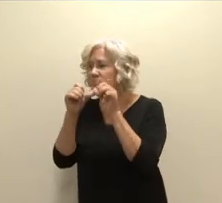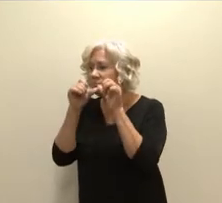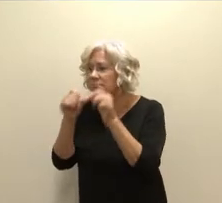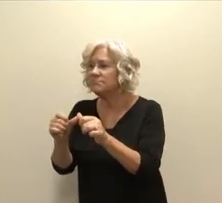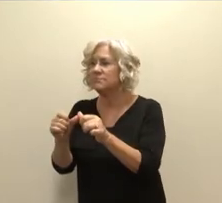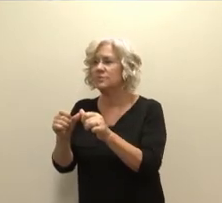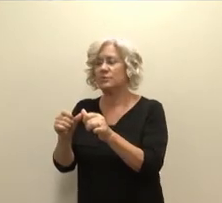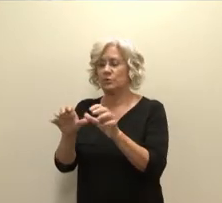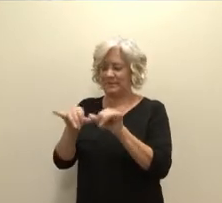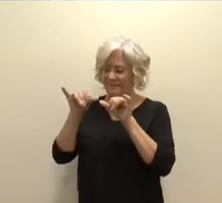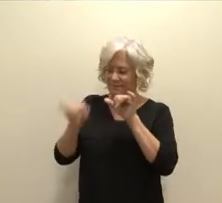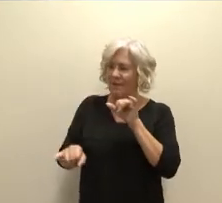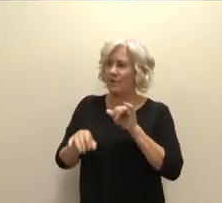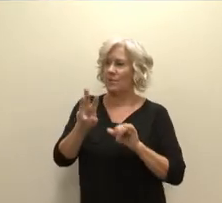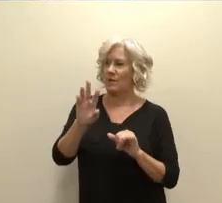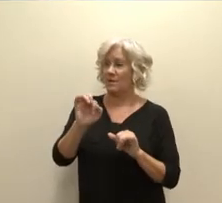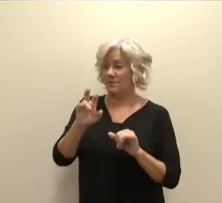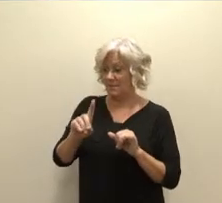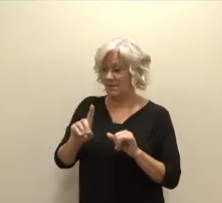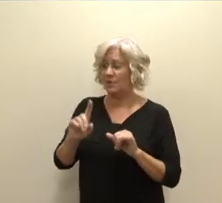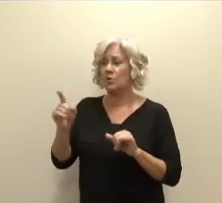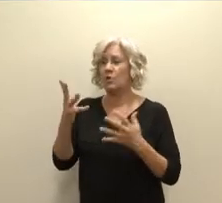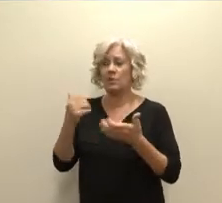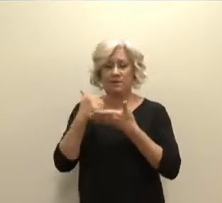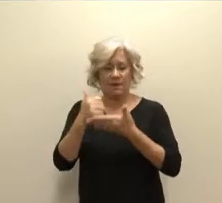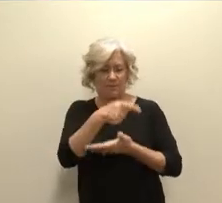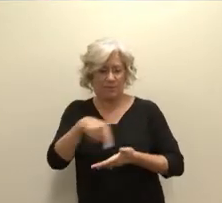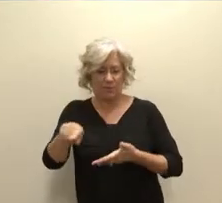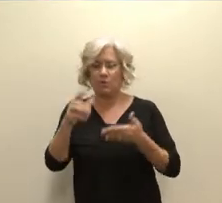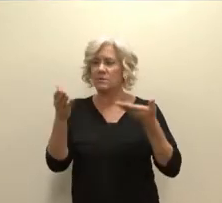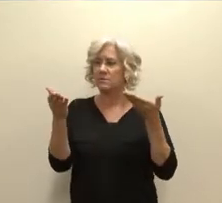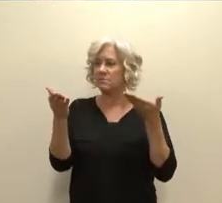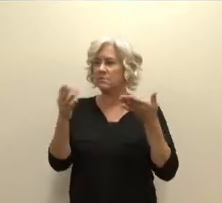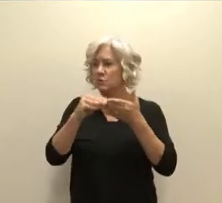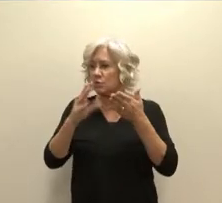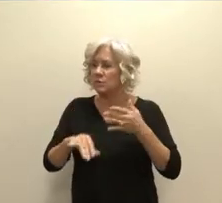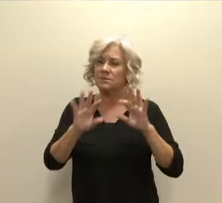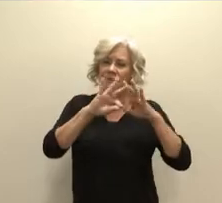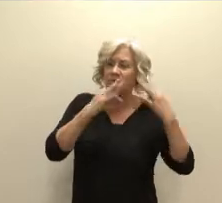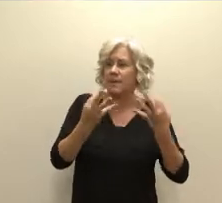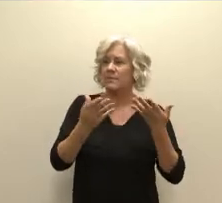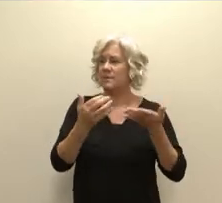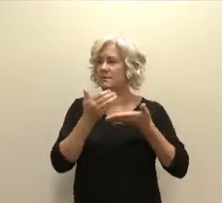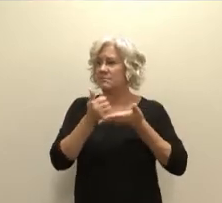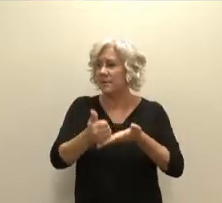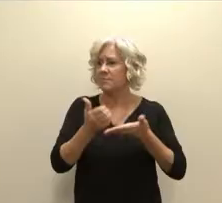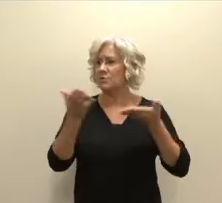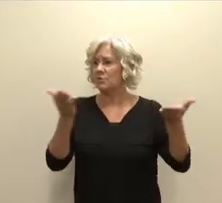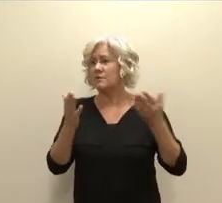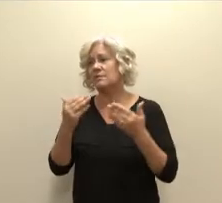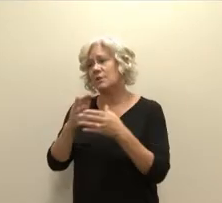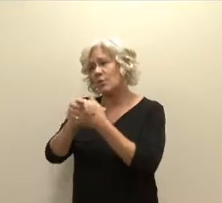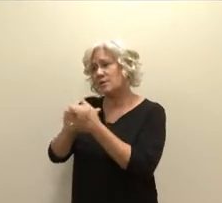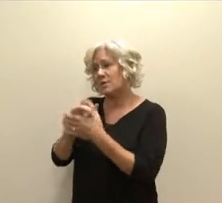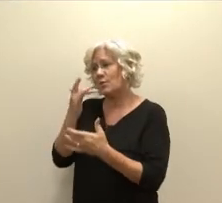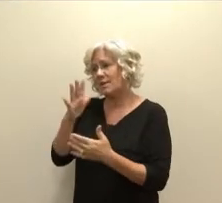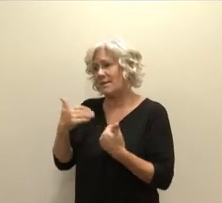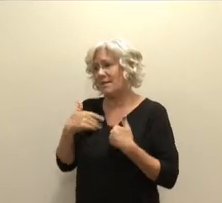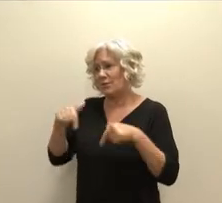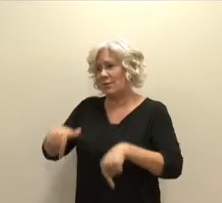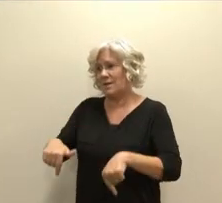choose Waco ISD as the place where you want to serve students and families. Congratulations, we're lucky to have you in our